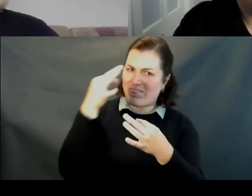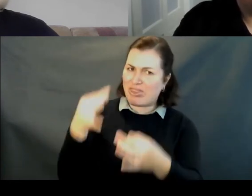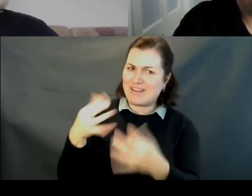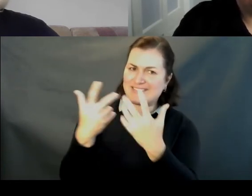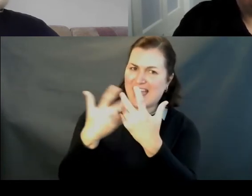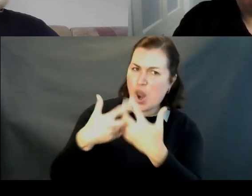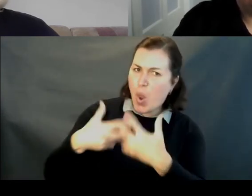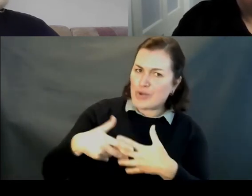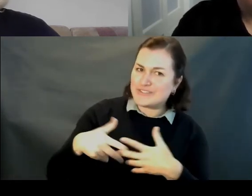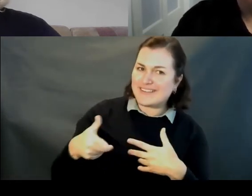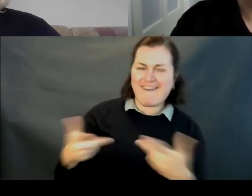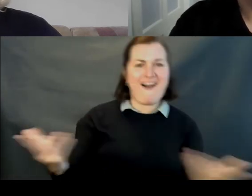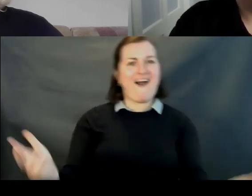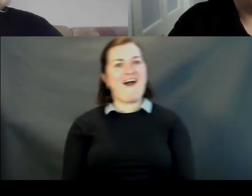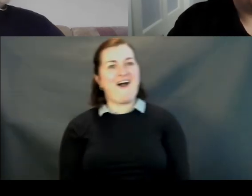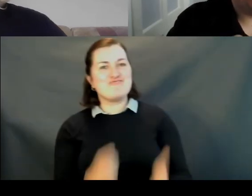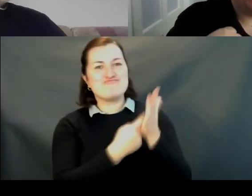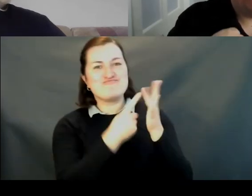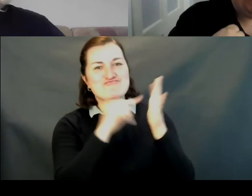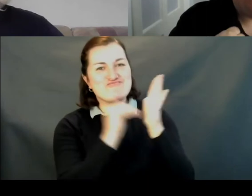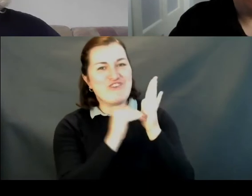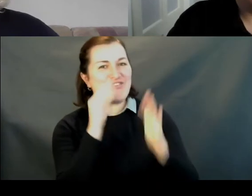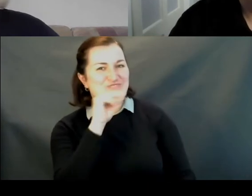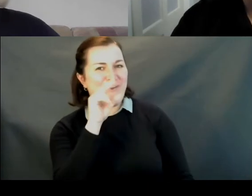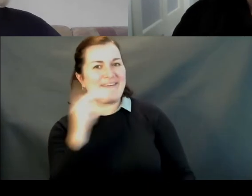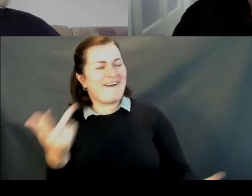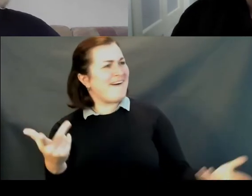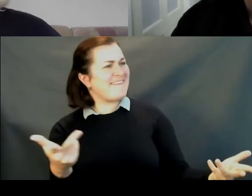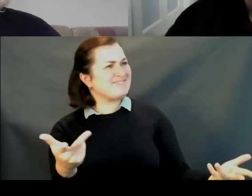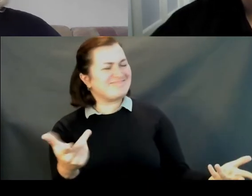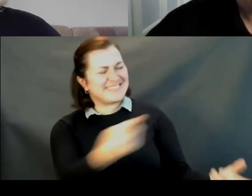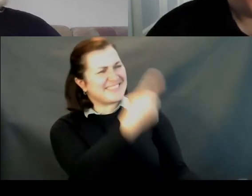tell me that before? I keep it under my hat a bit.